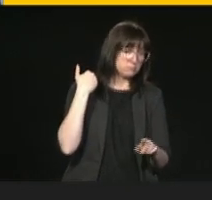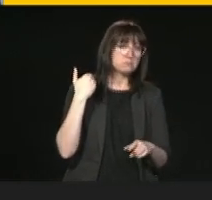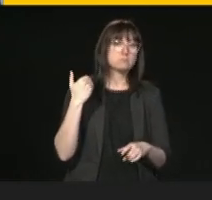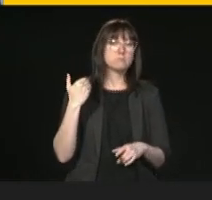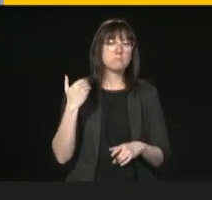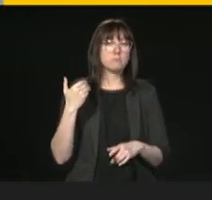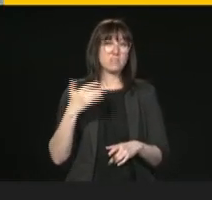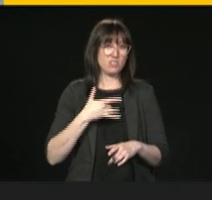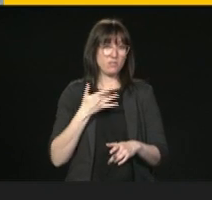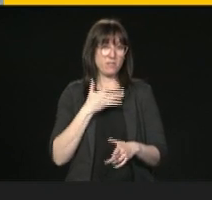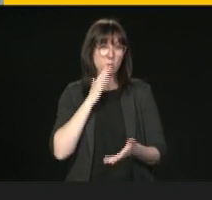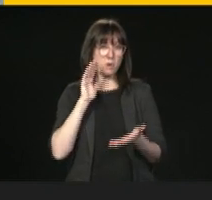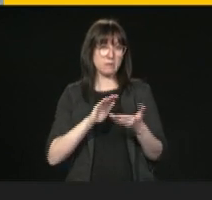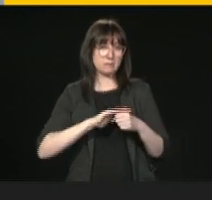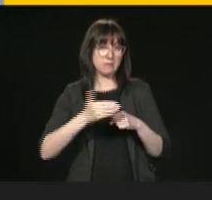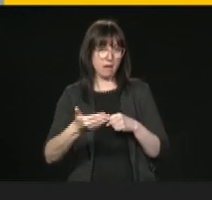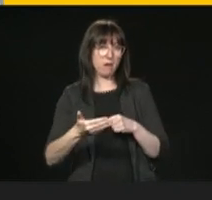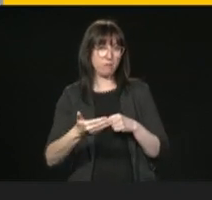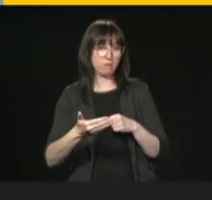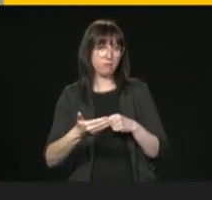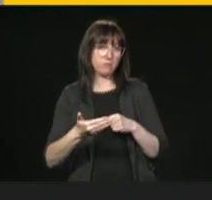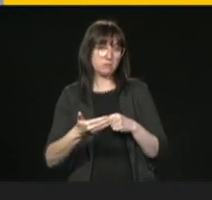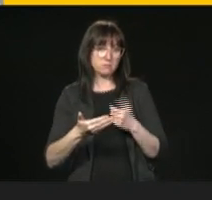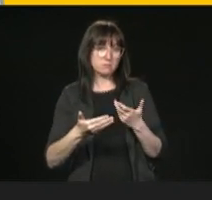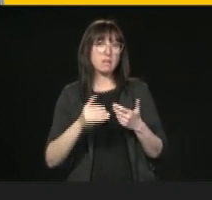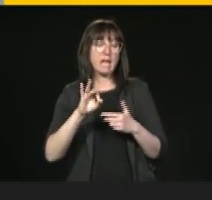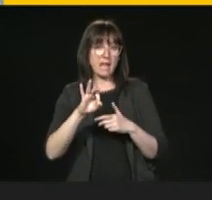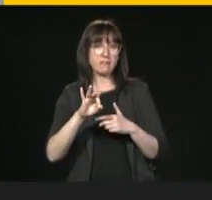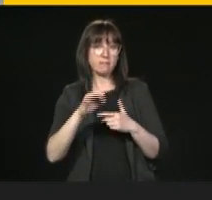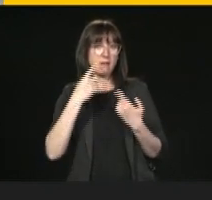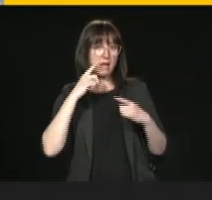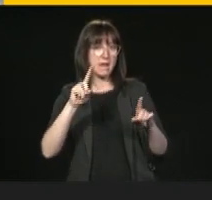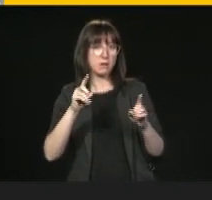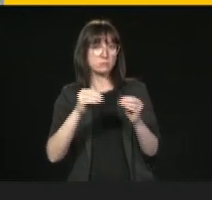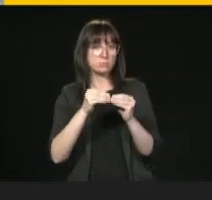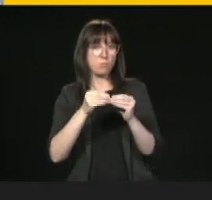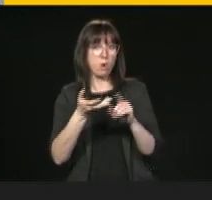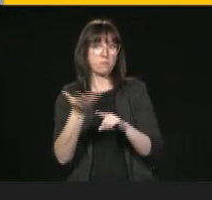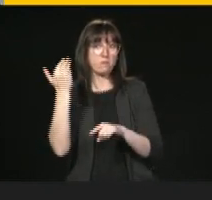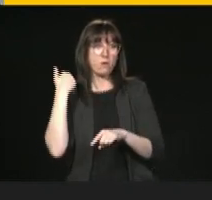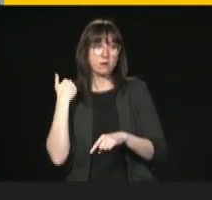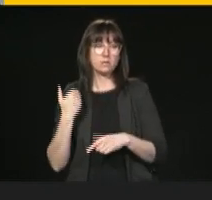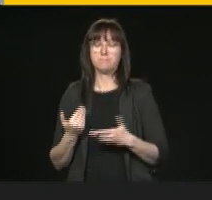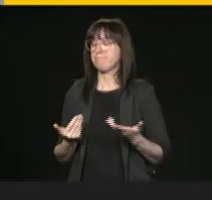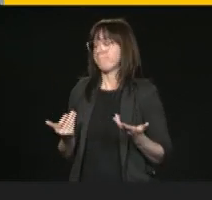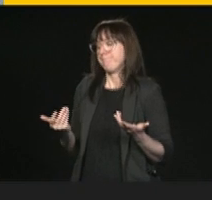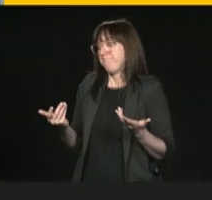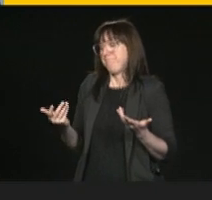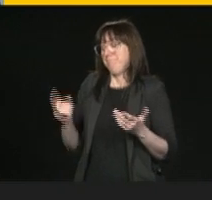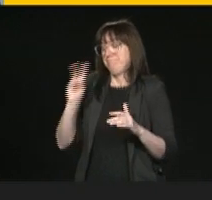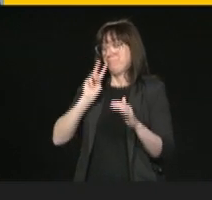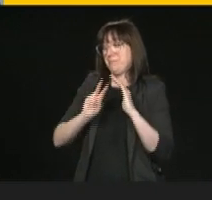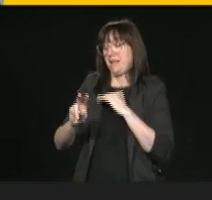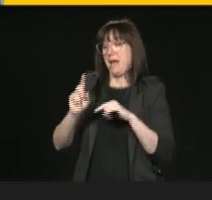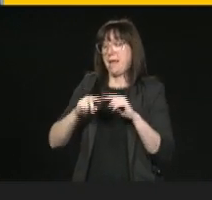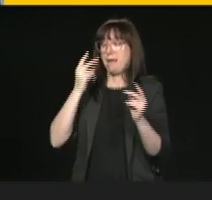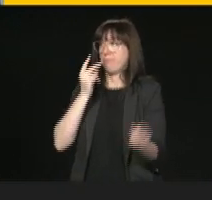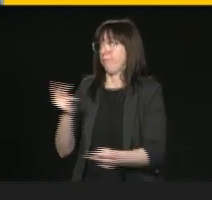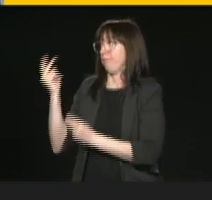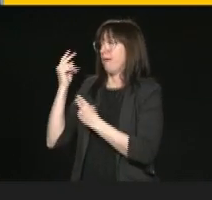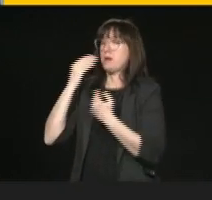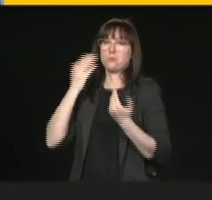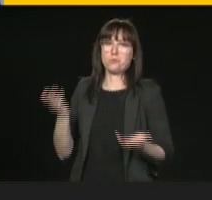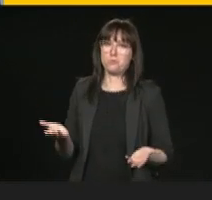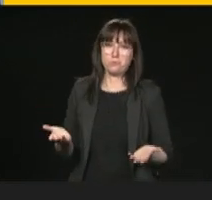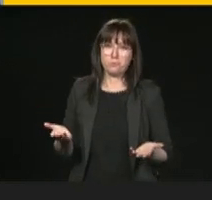sooner? I will never be able to know what might have happened if. What I do know is what we've been focused on, though,